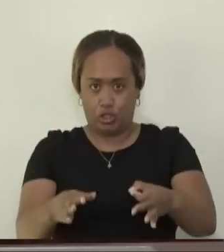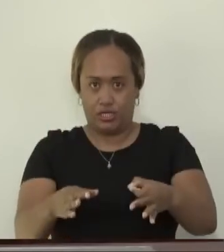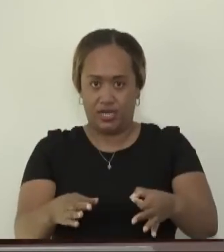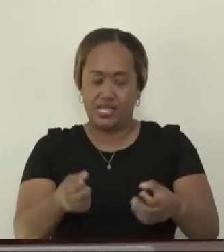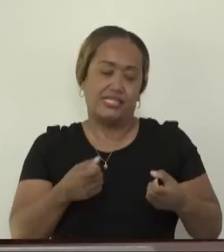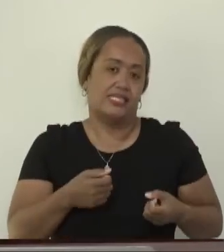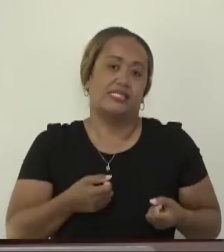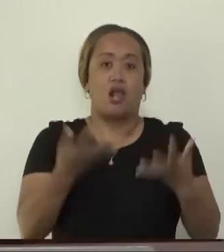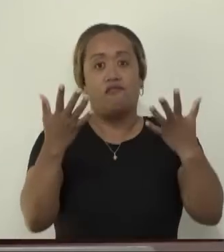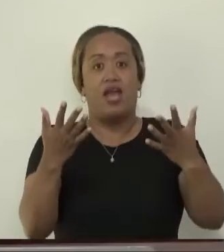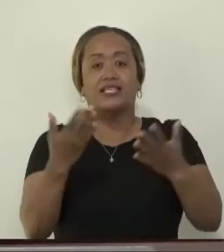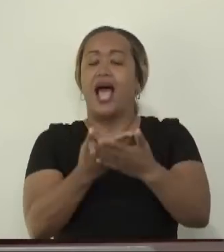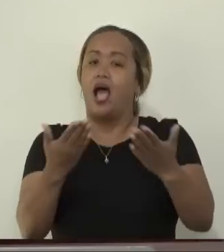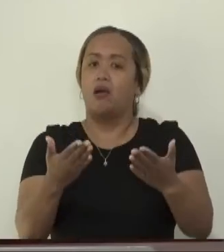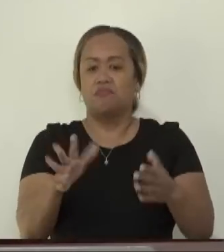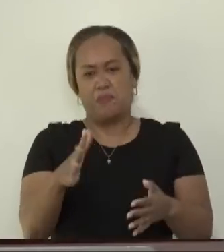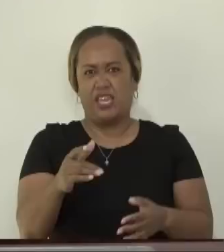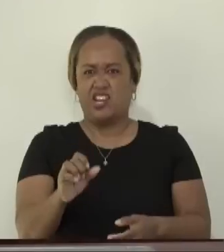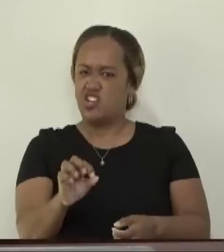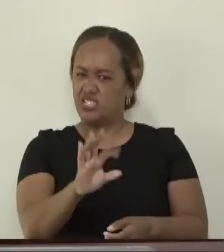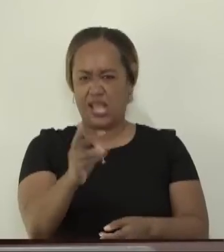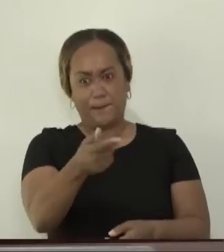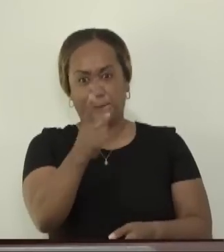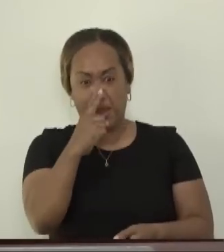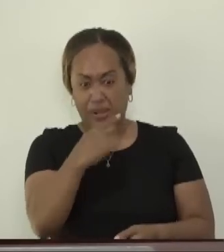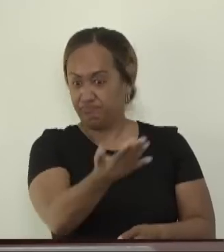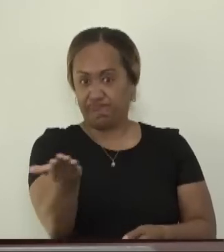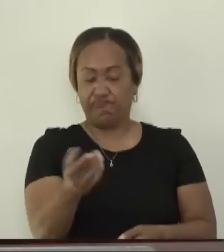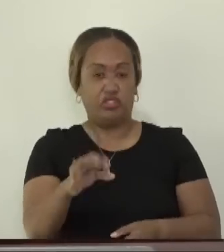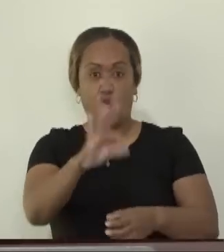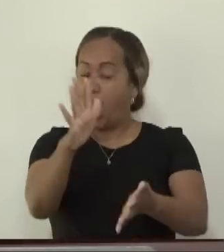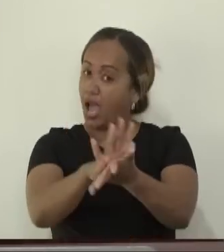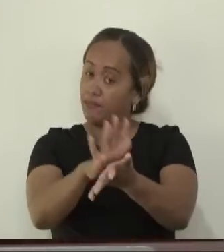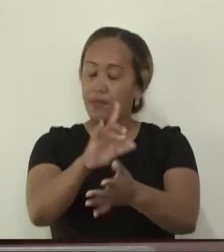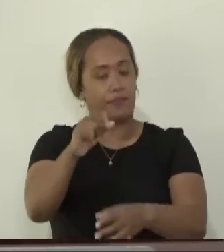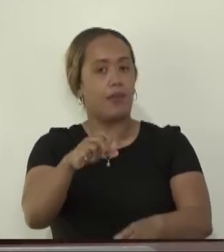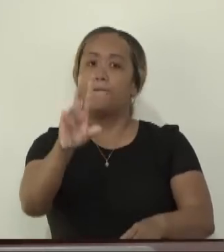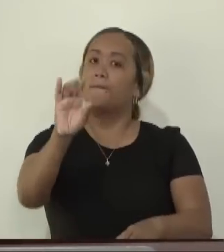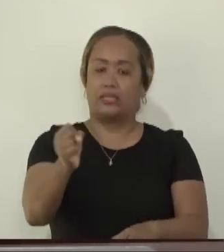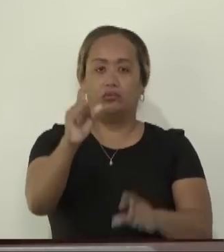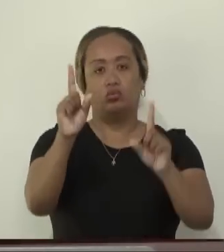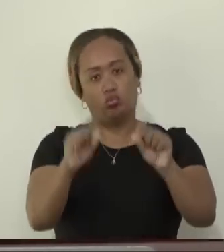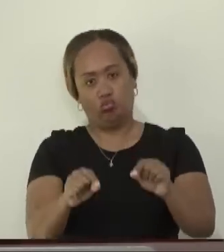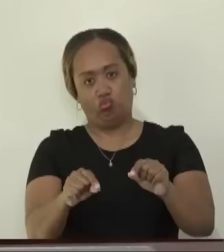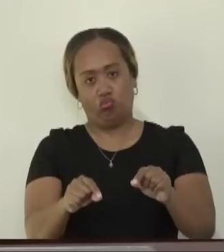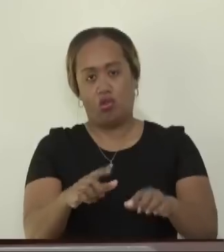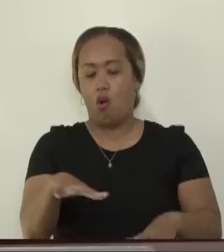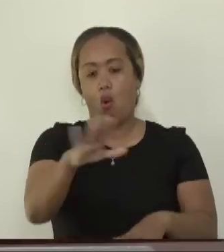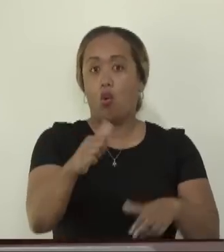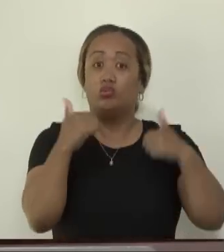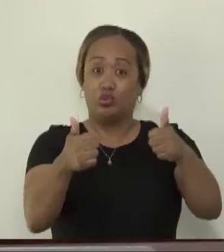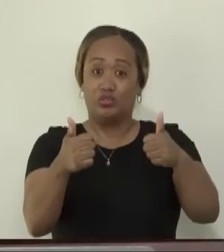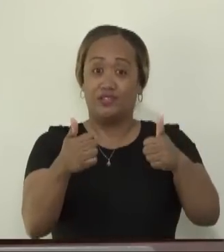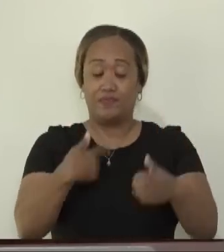sacrifices that will not be pleasant, but are necessary for the common good. In my